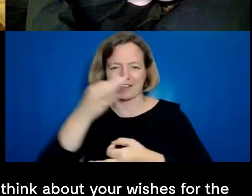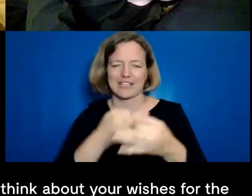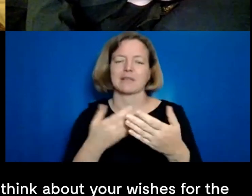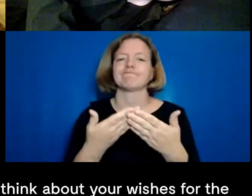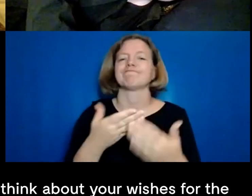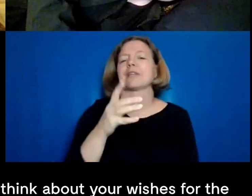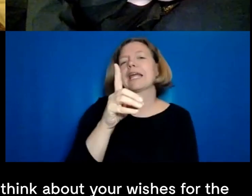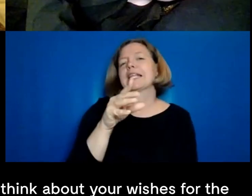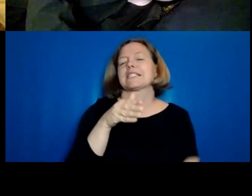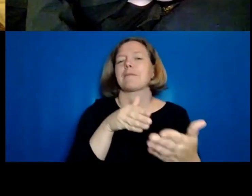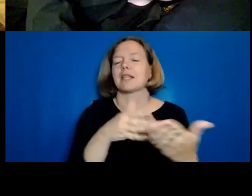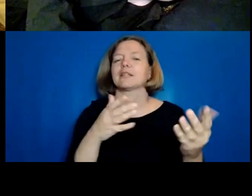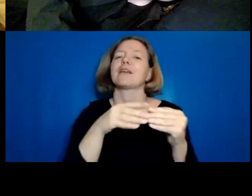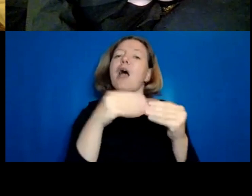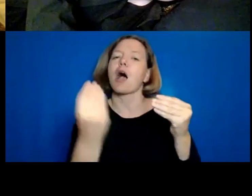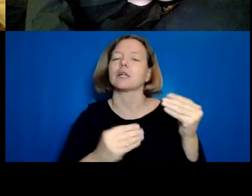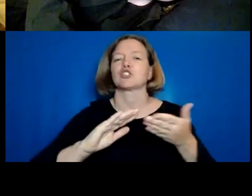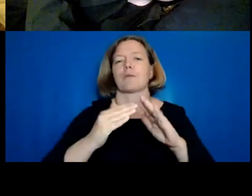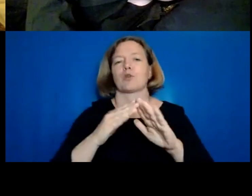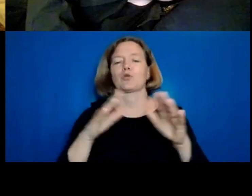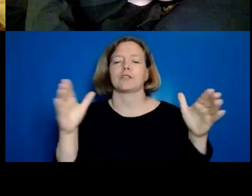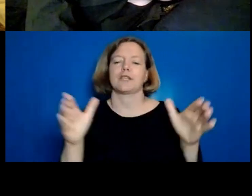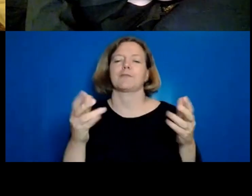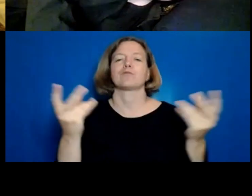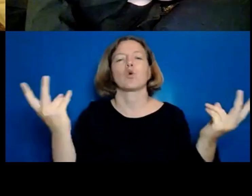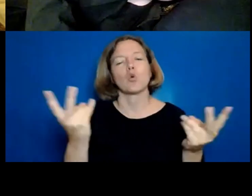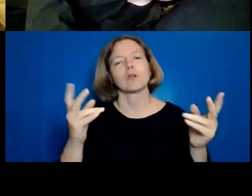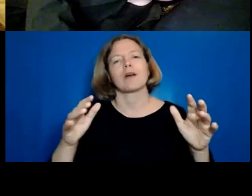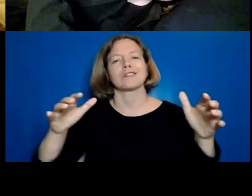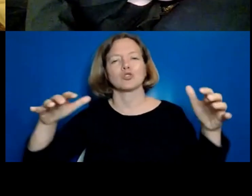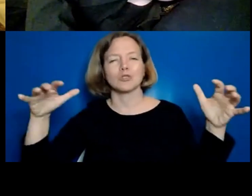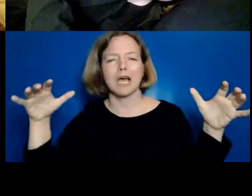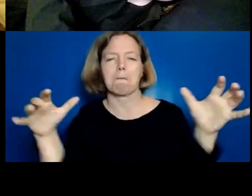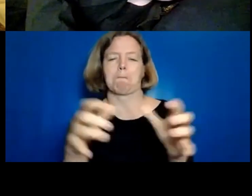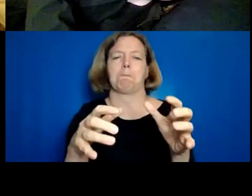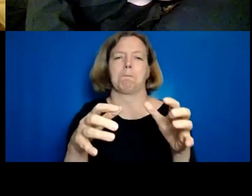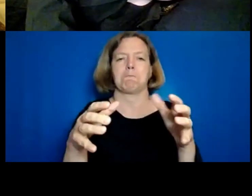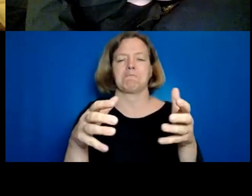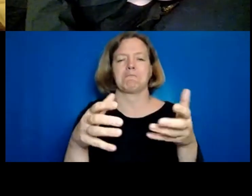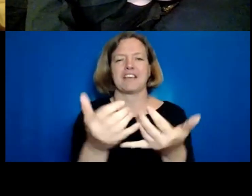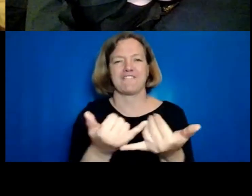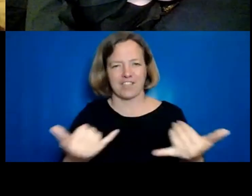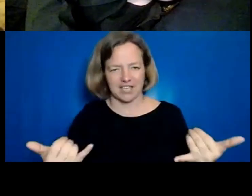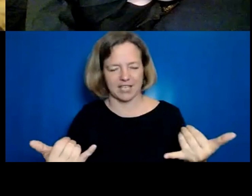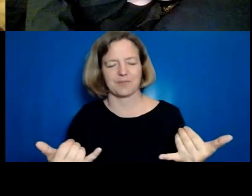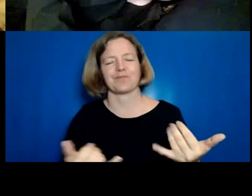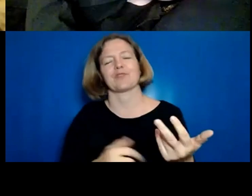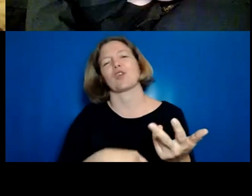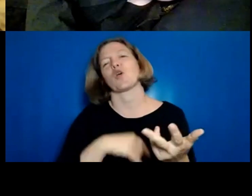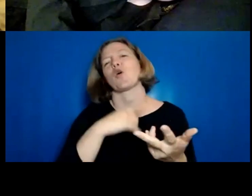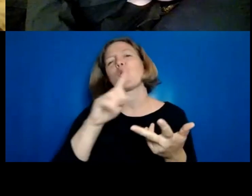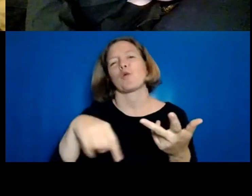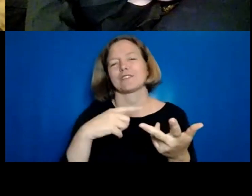us gathering, I would just make sure to read out the part of the access